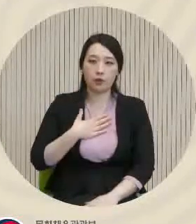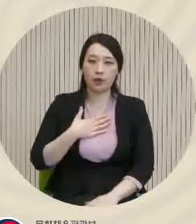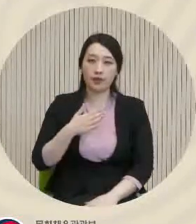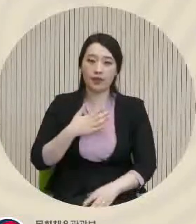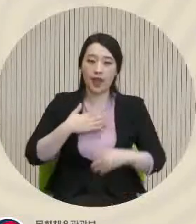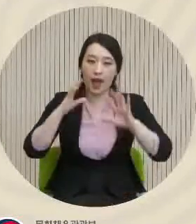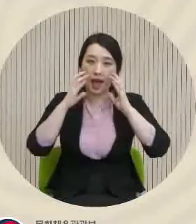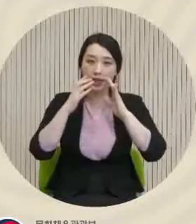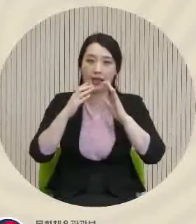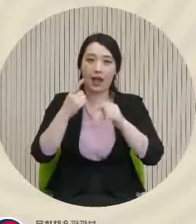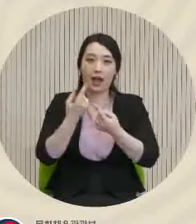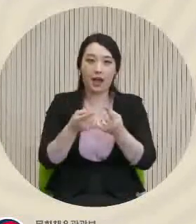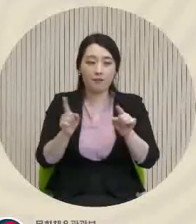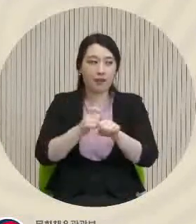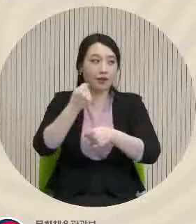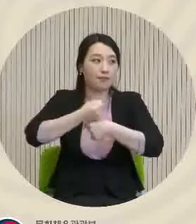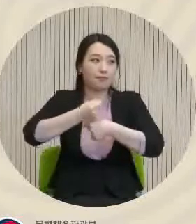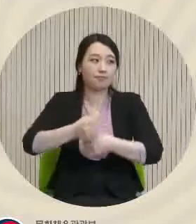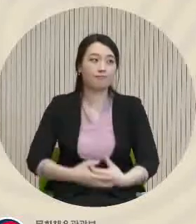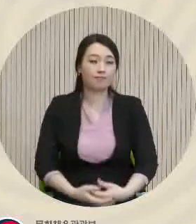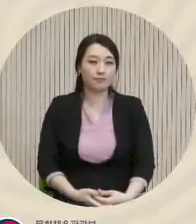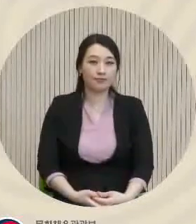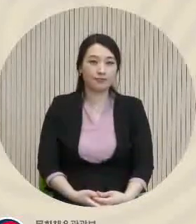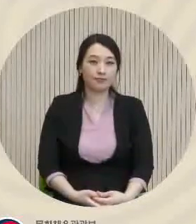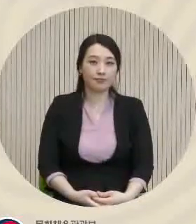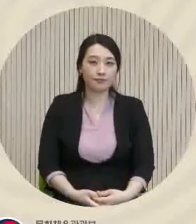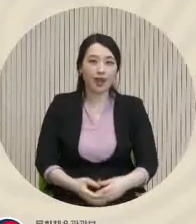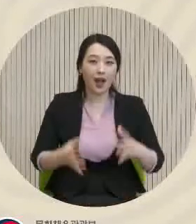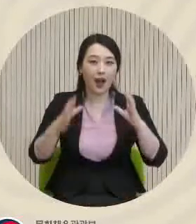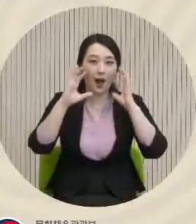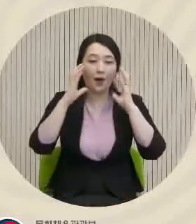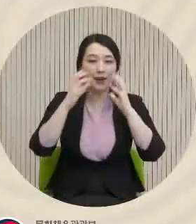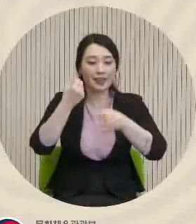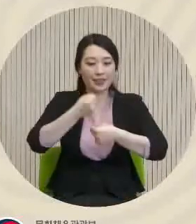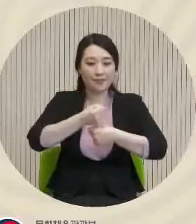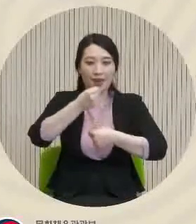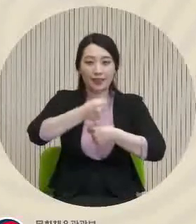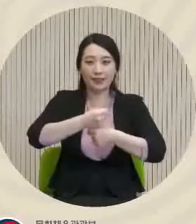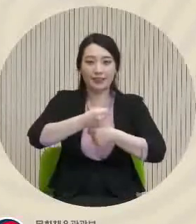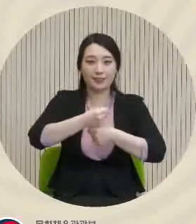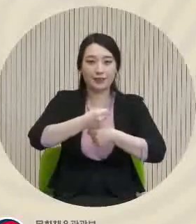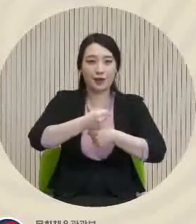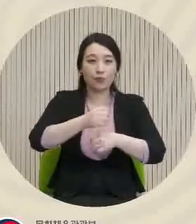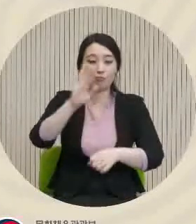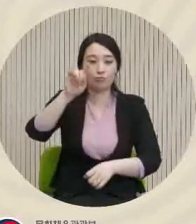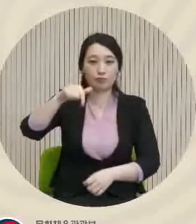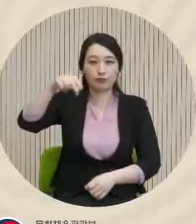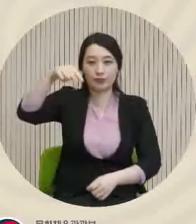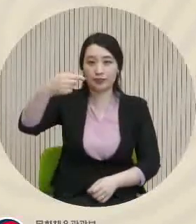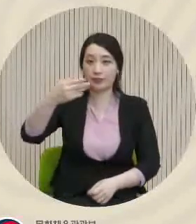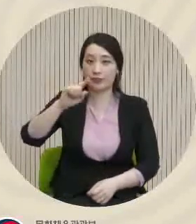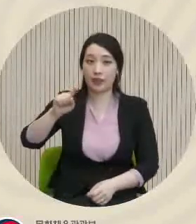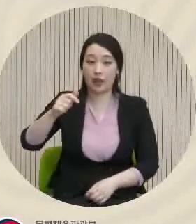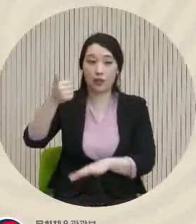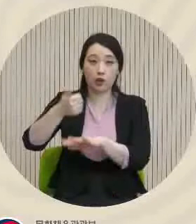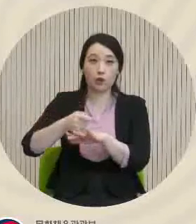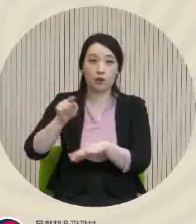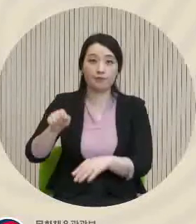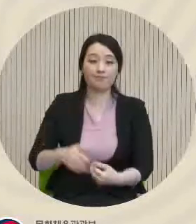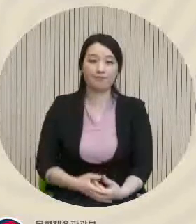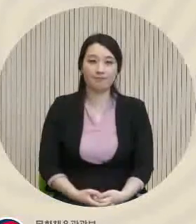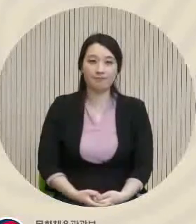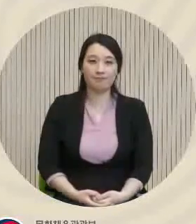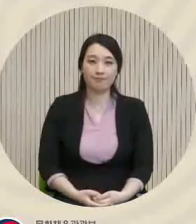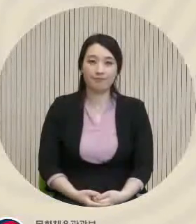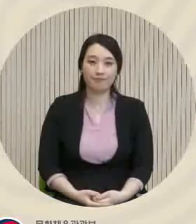reading activities. And this is what I made with my child. The bookstagrams or outcomes